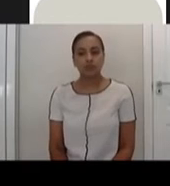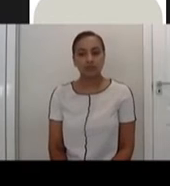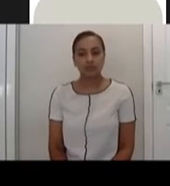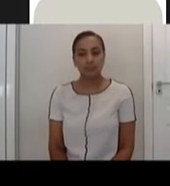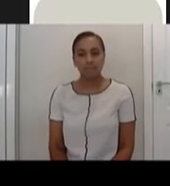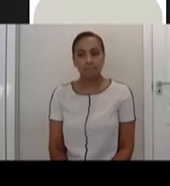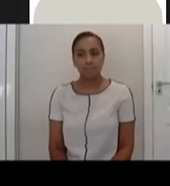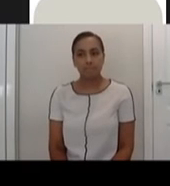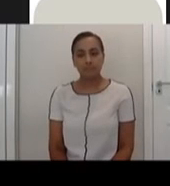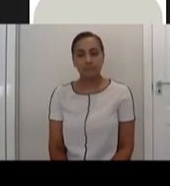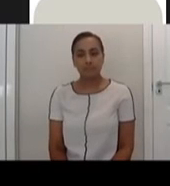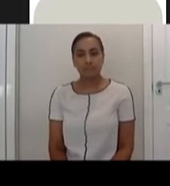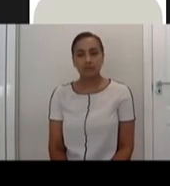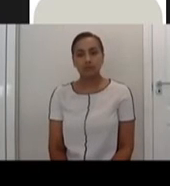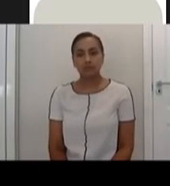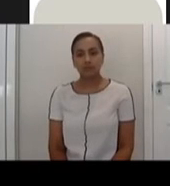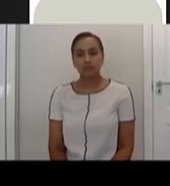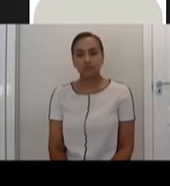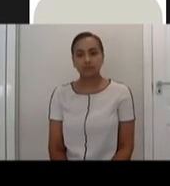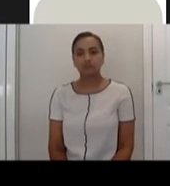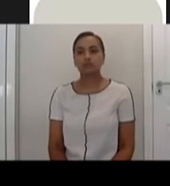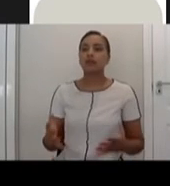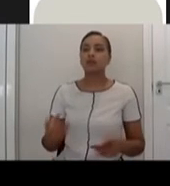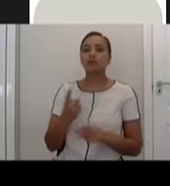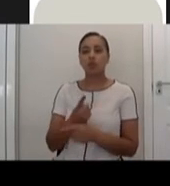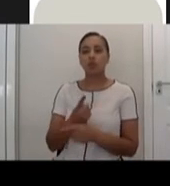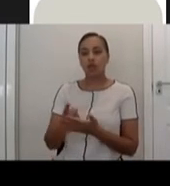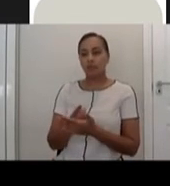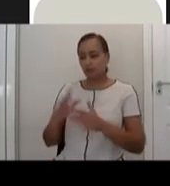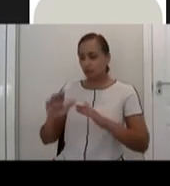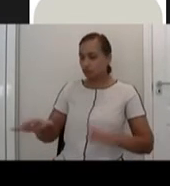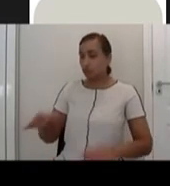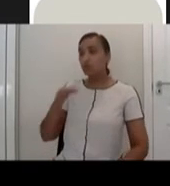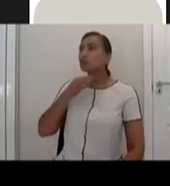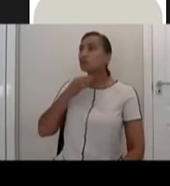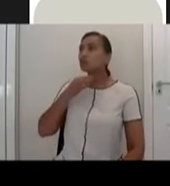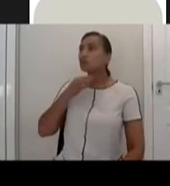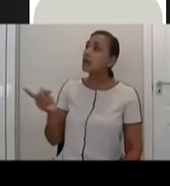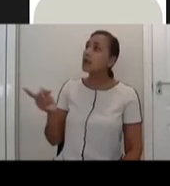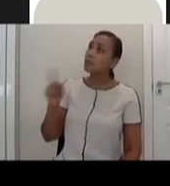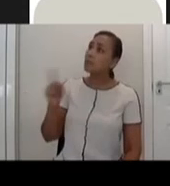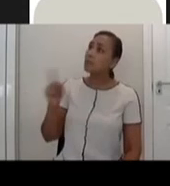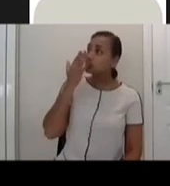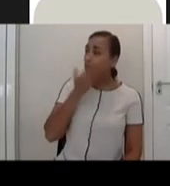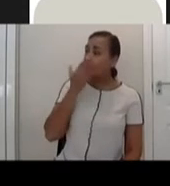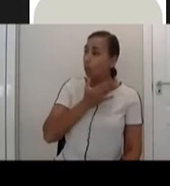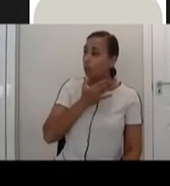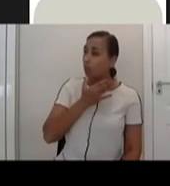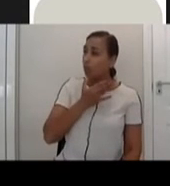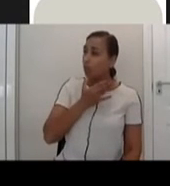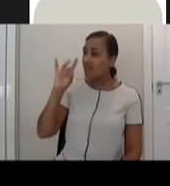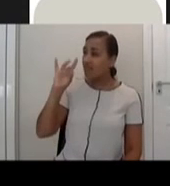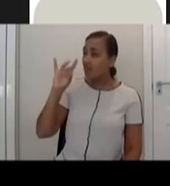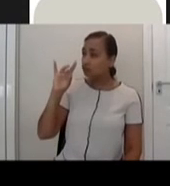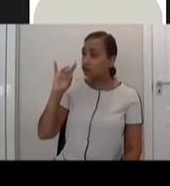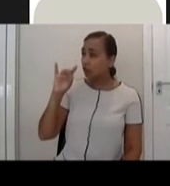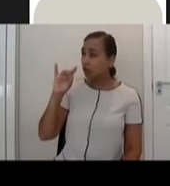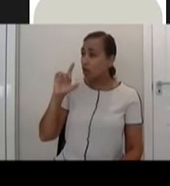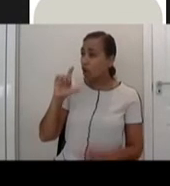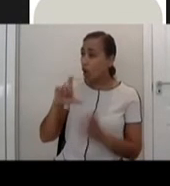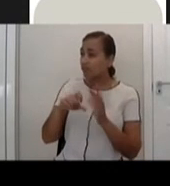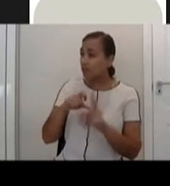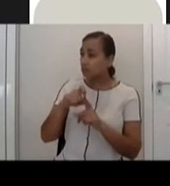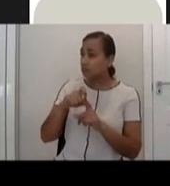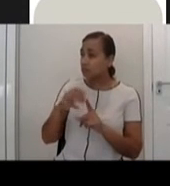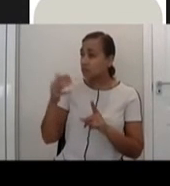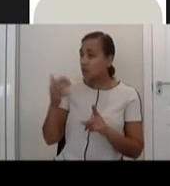Yeah. So this one's about children. It says, what's the risk of children getting back to school, getting it and getting the